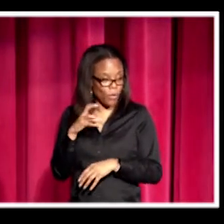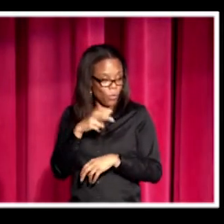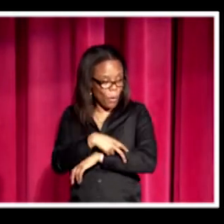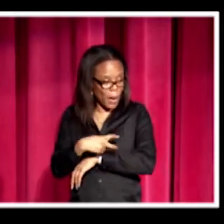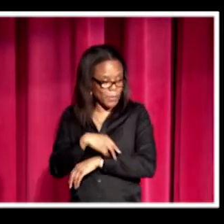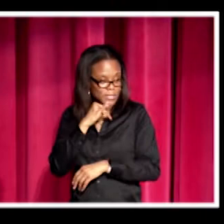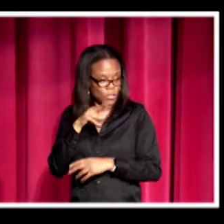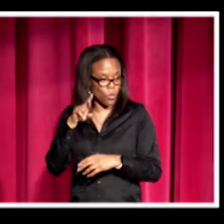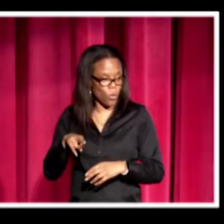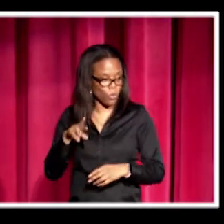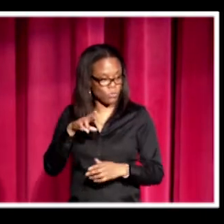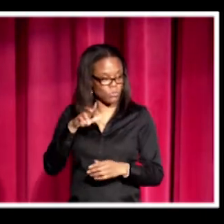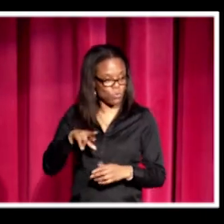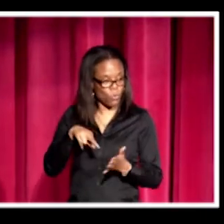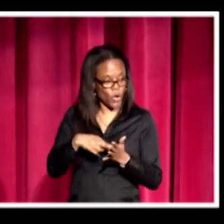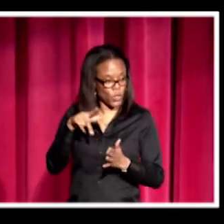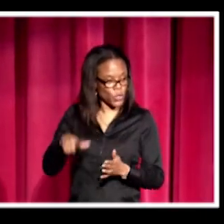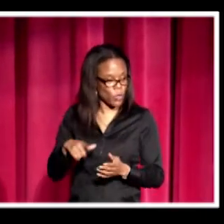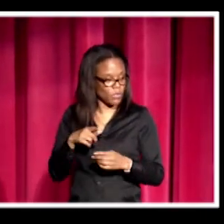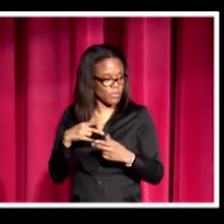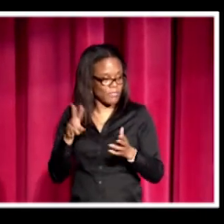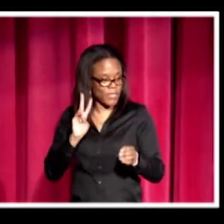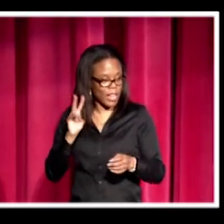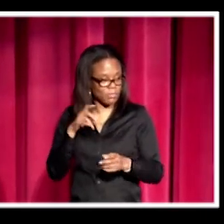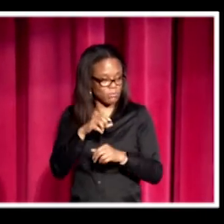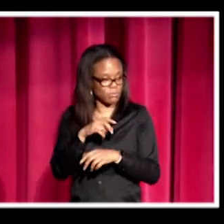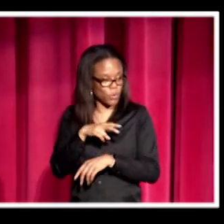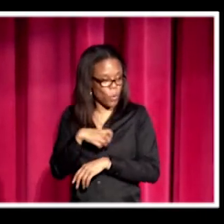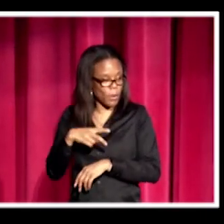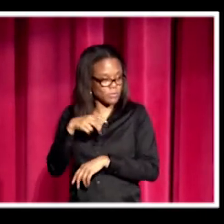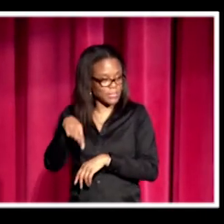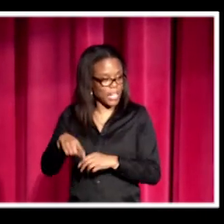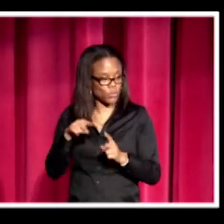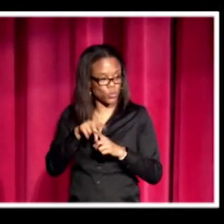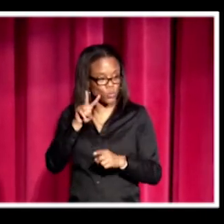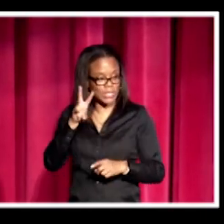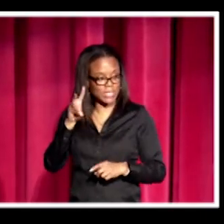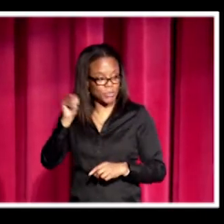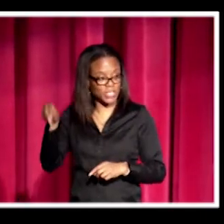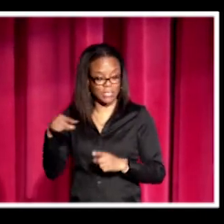crime down 26% since 2014.